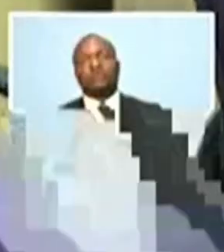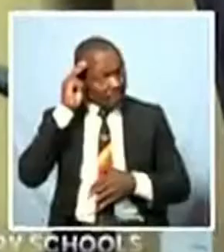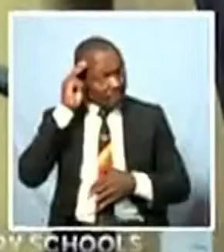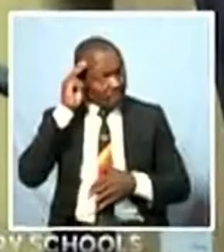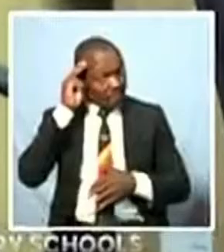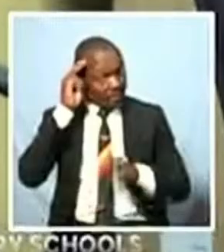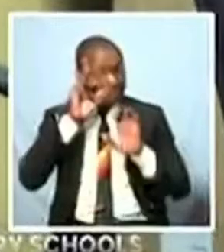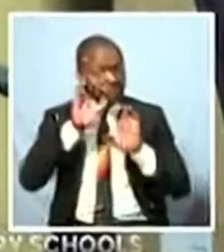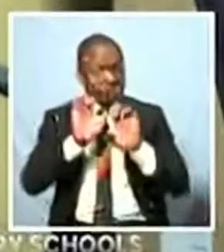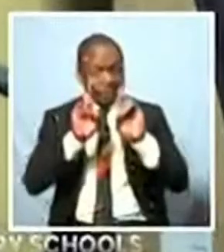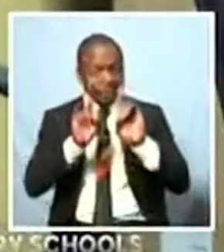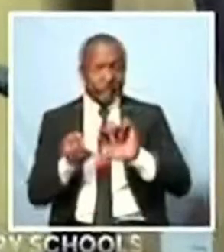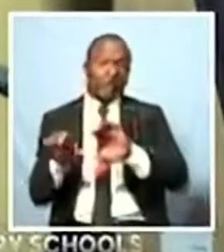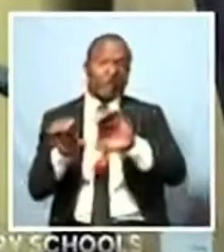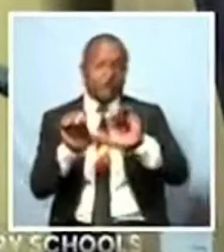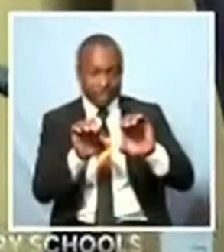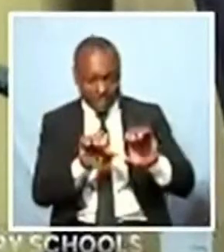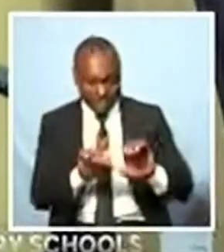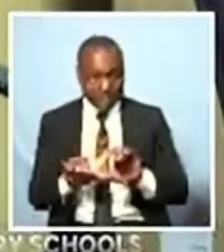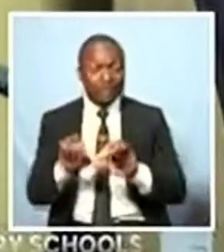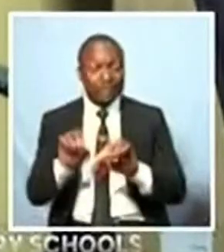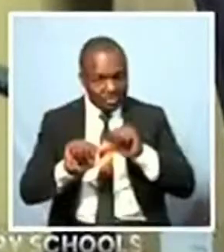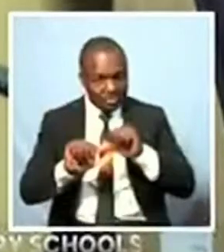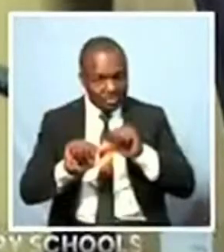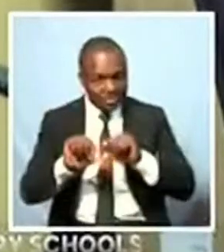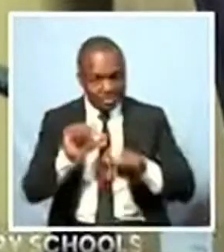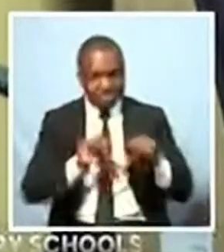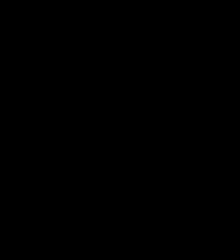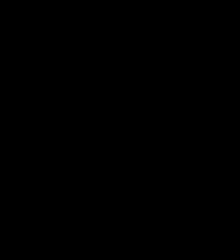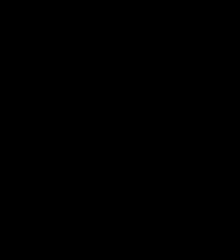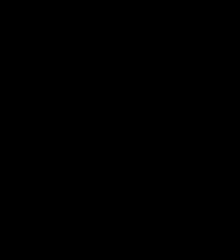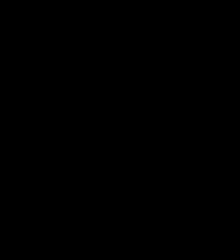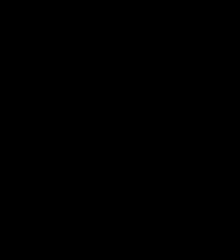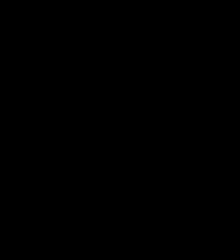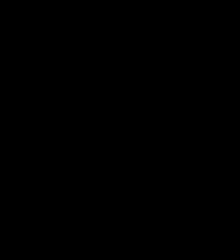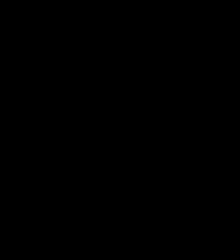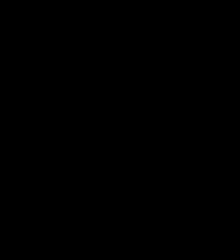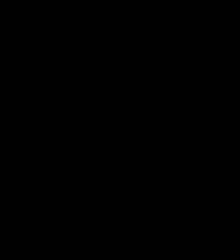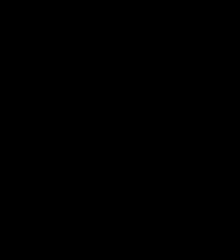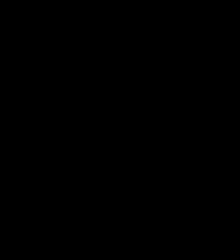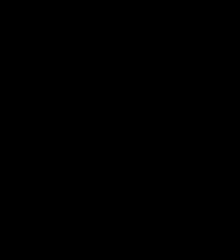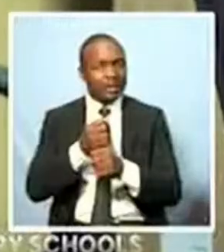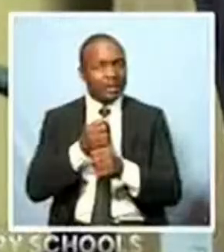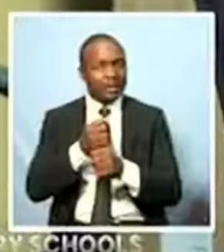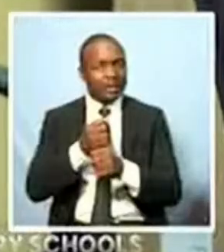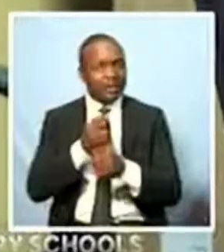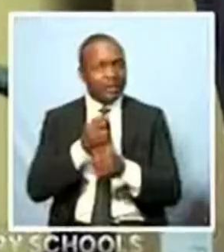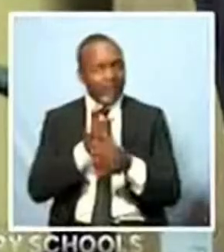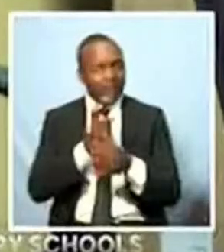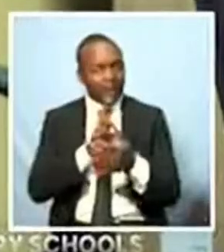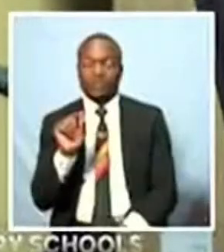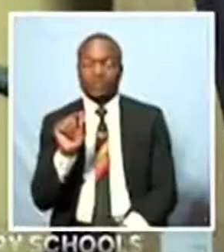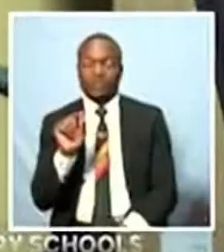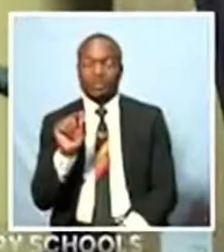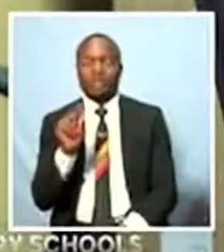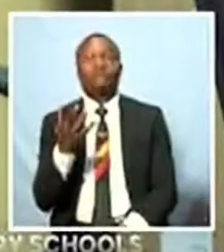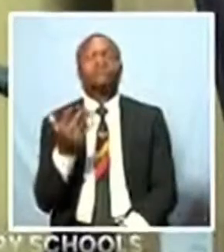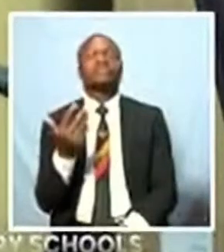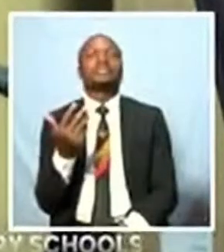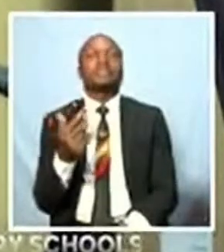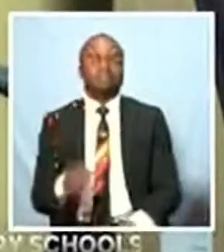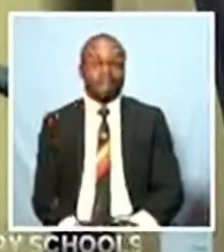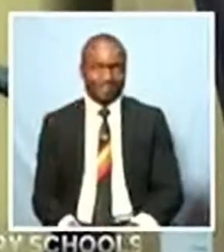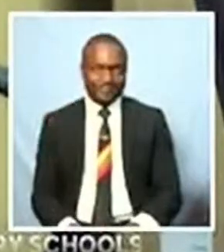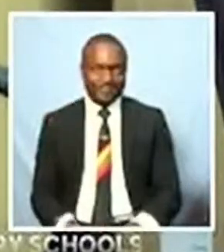conducted its own assessment through what is called early grade assessment. The 15